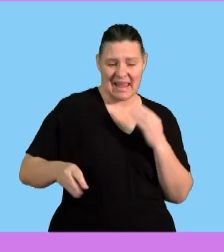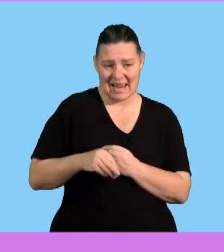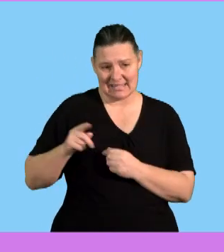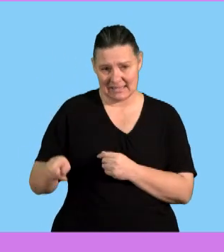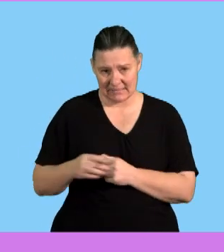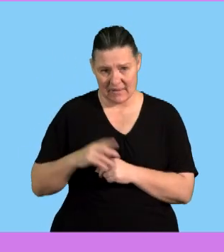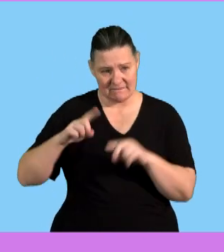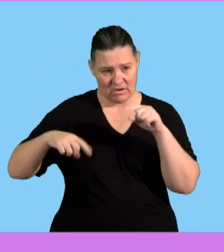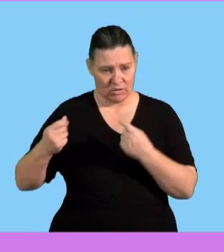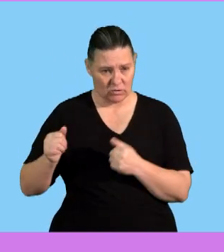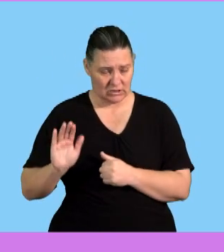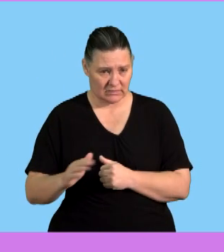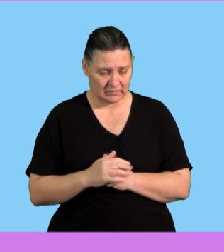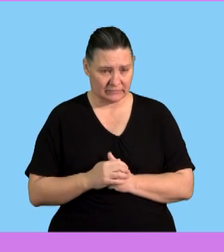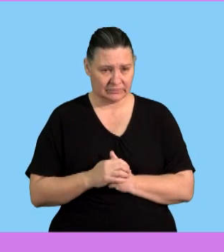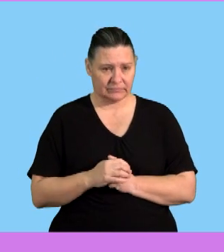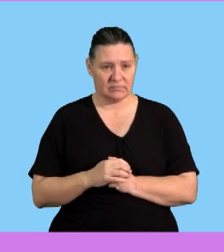electricity.